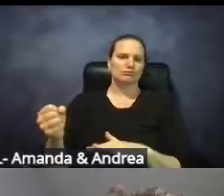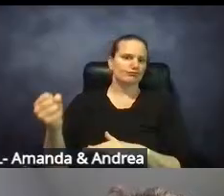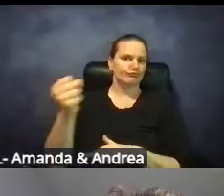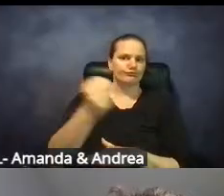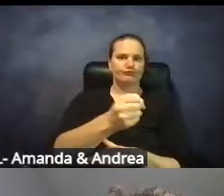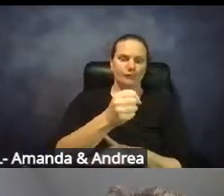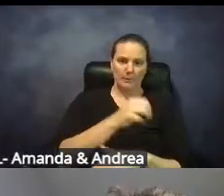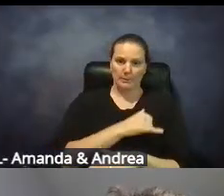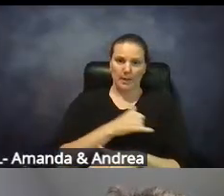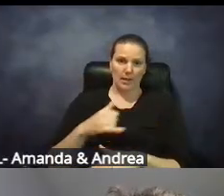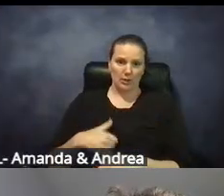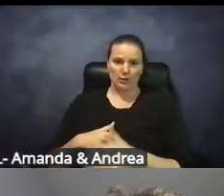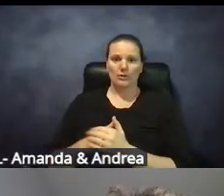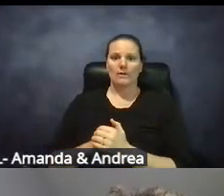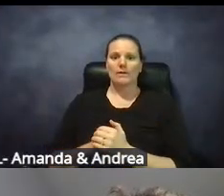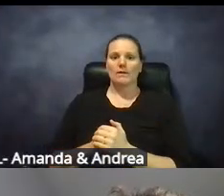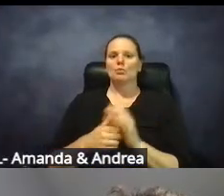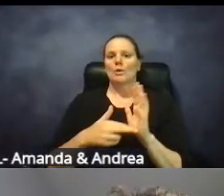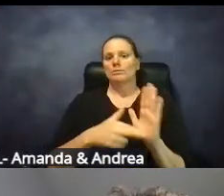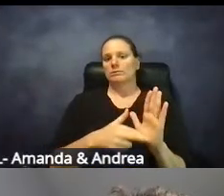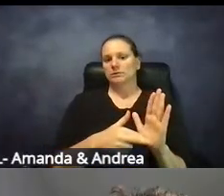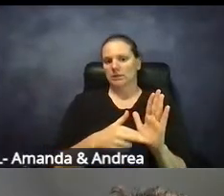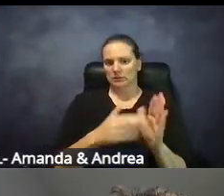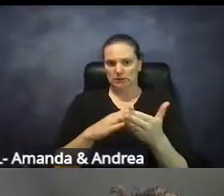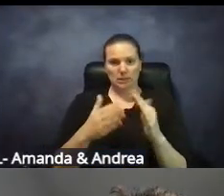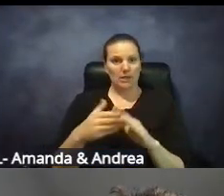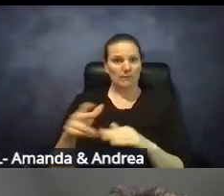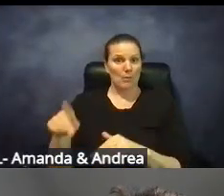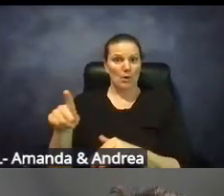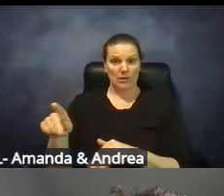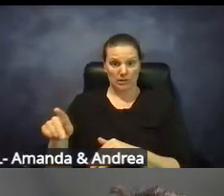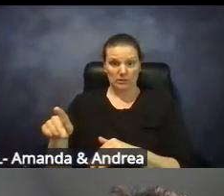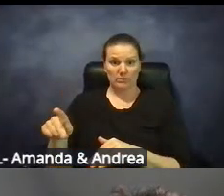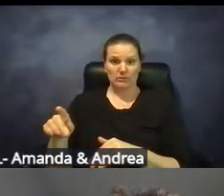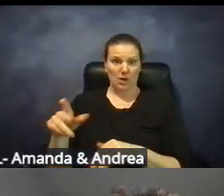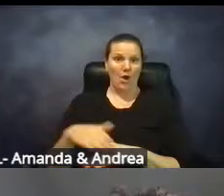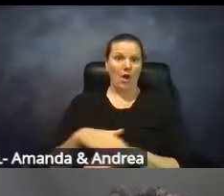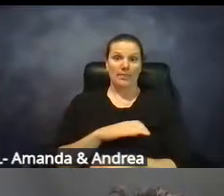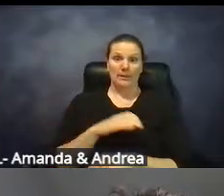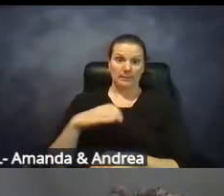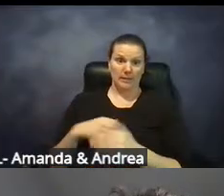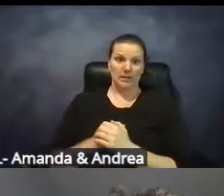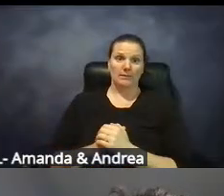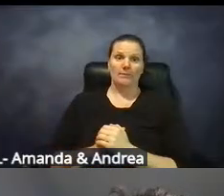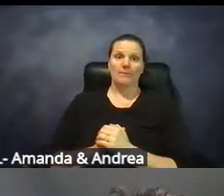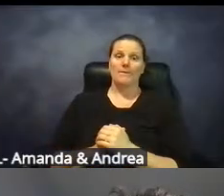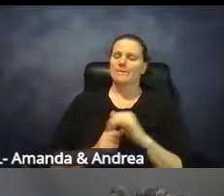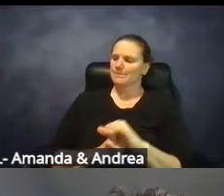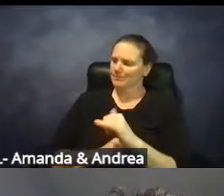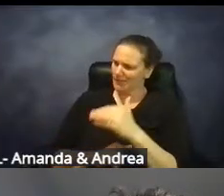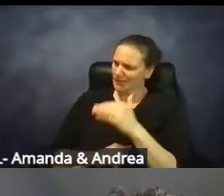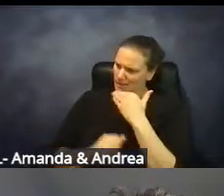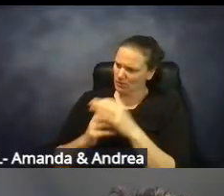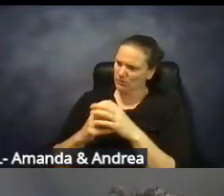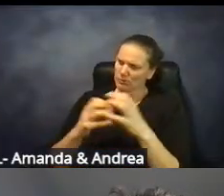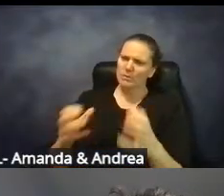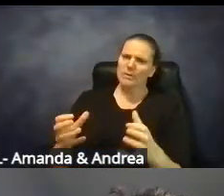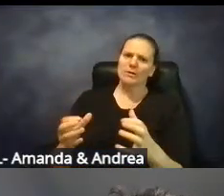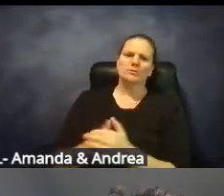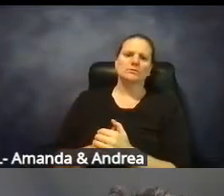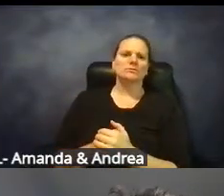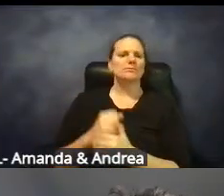the mayor to represent the city of Portland on the committee. Thank you very much. Of